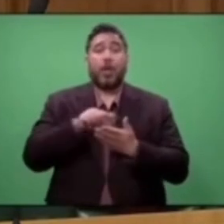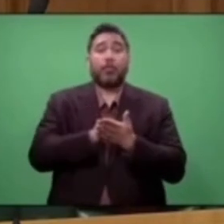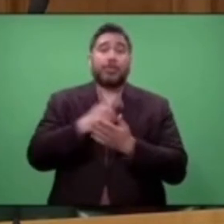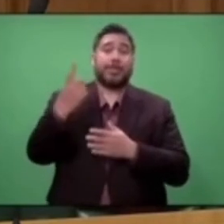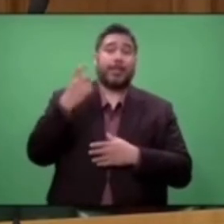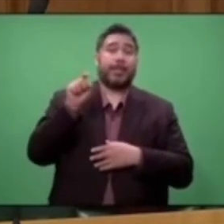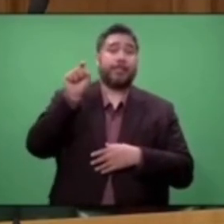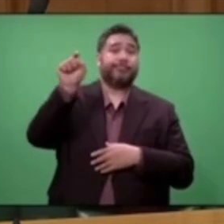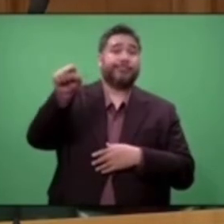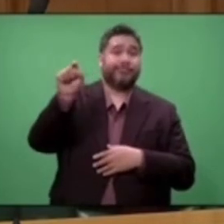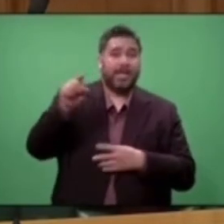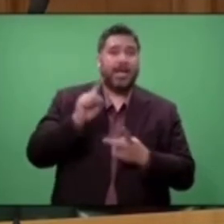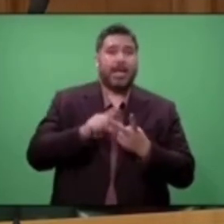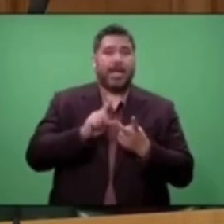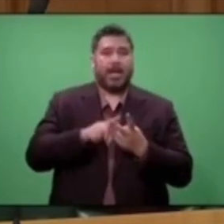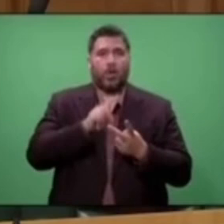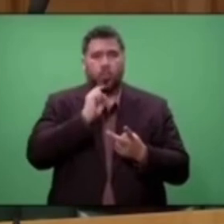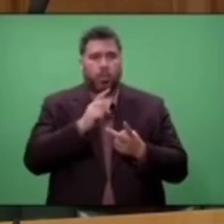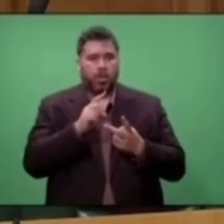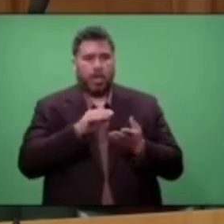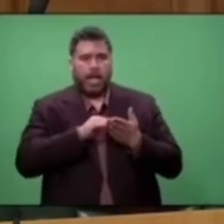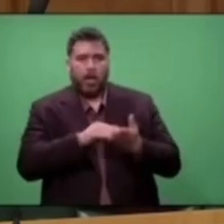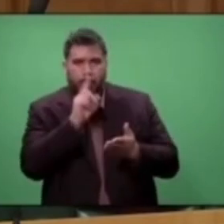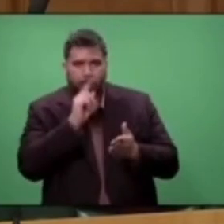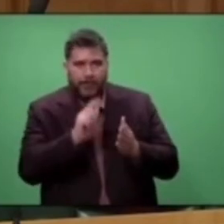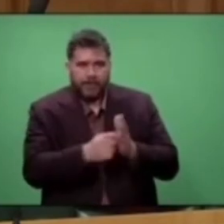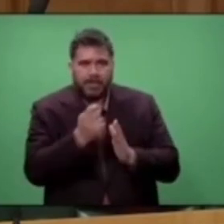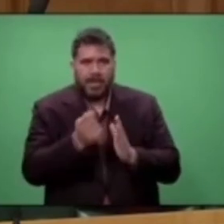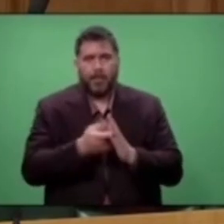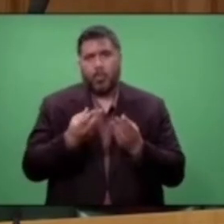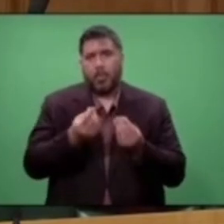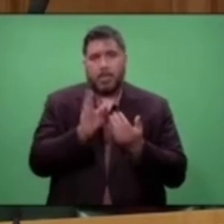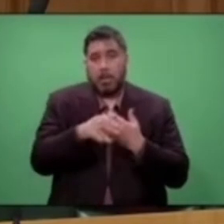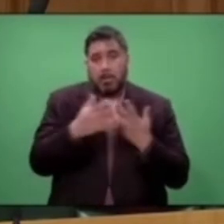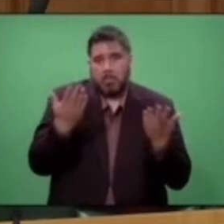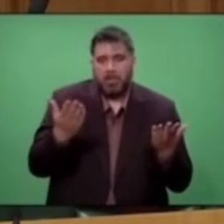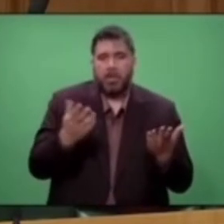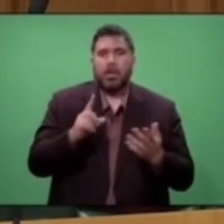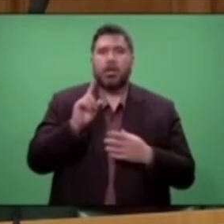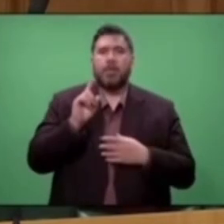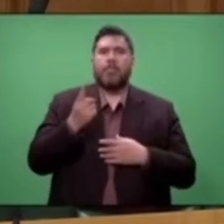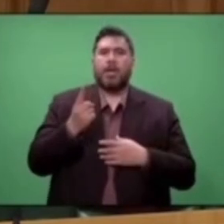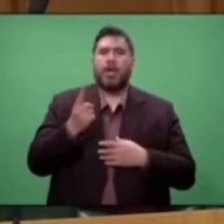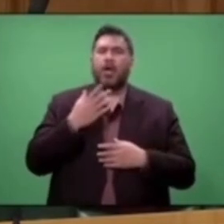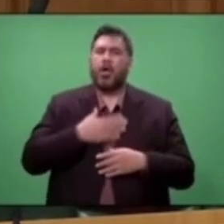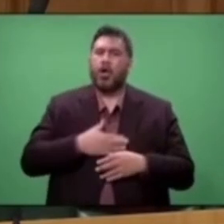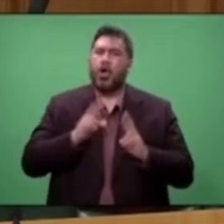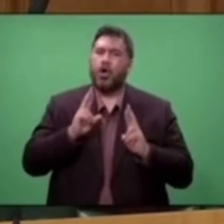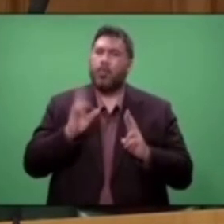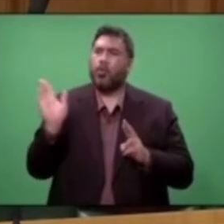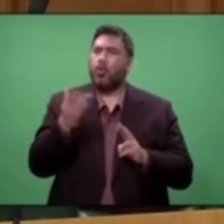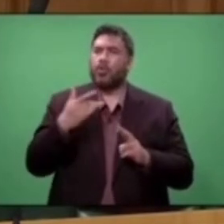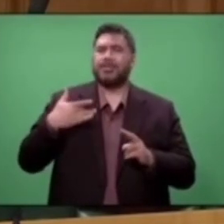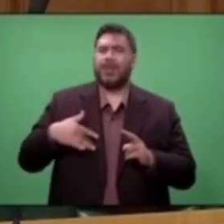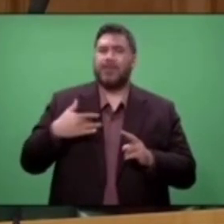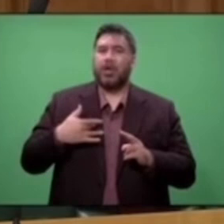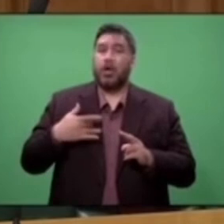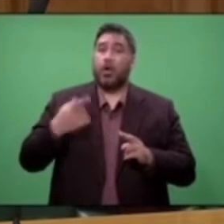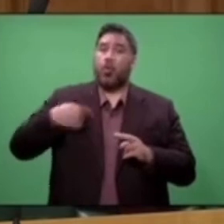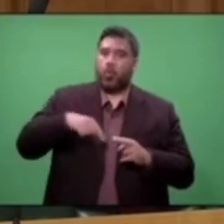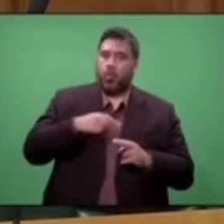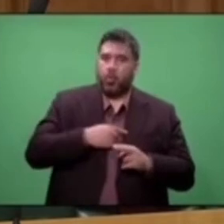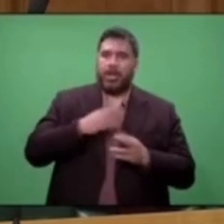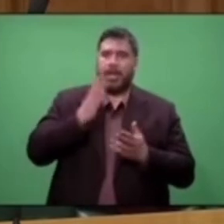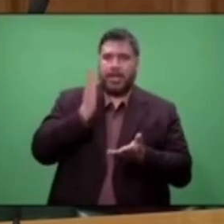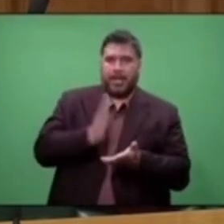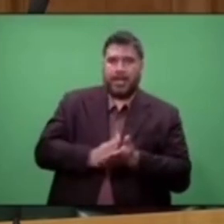some redress made, it is my hope that all victims know that their voices have been heard and